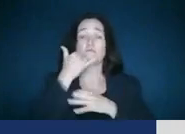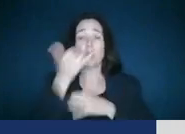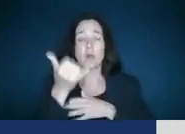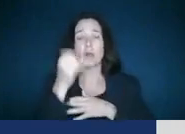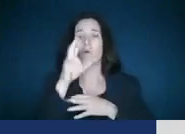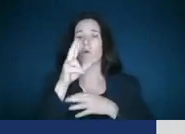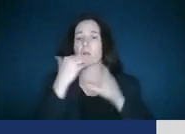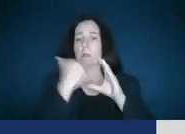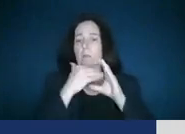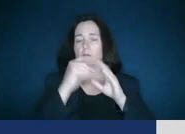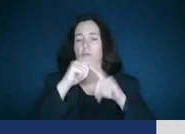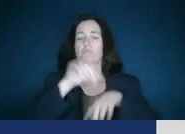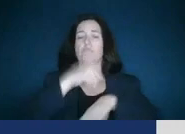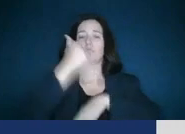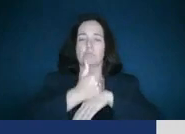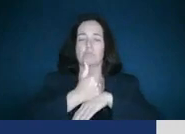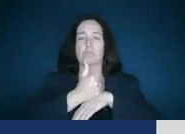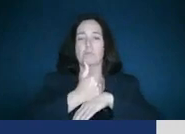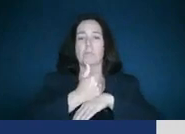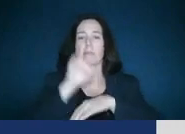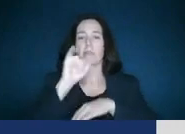email to schedule an intake appointment.